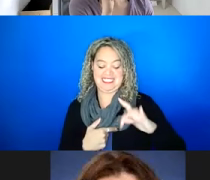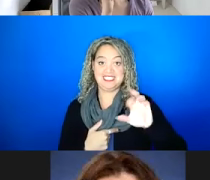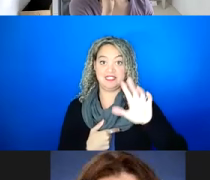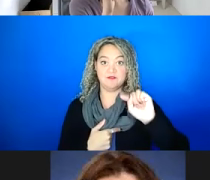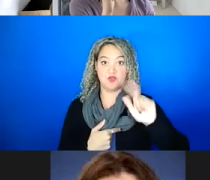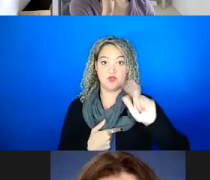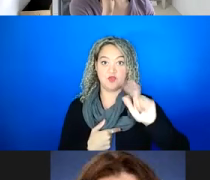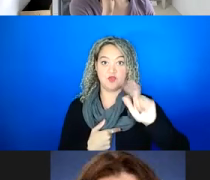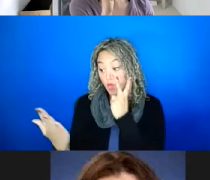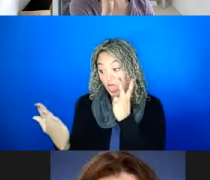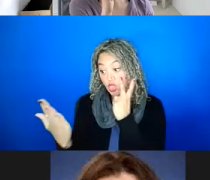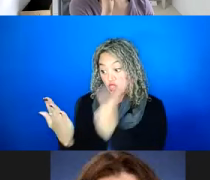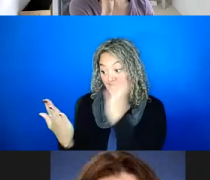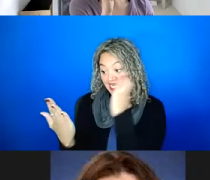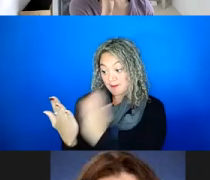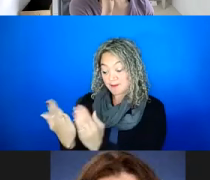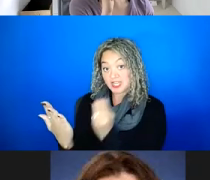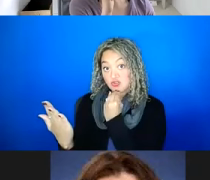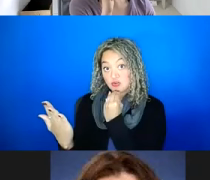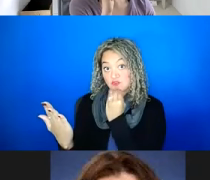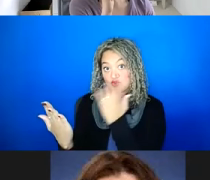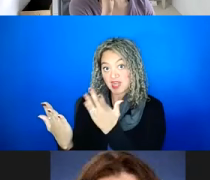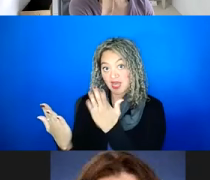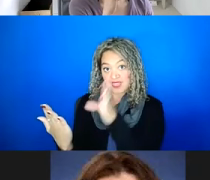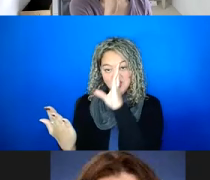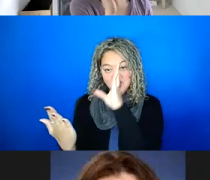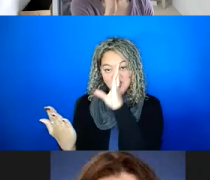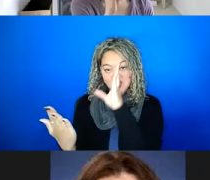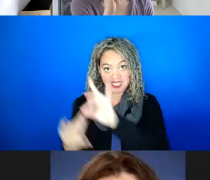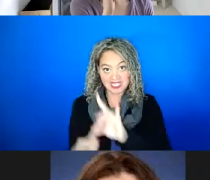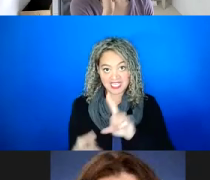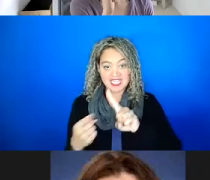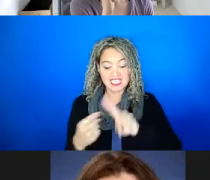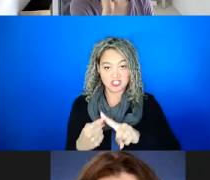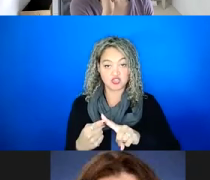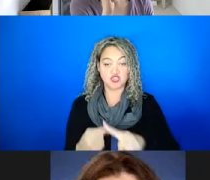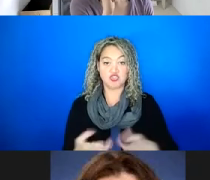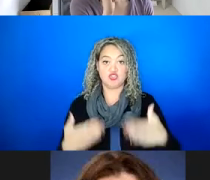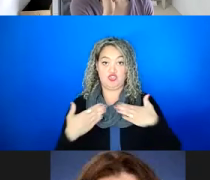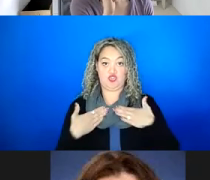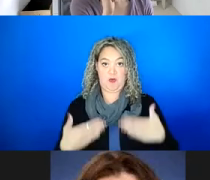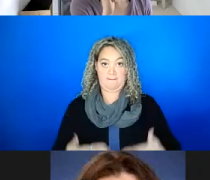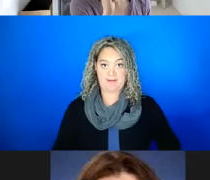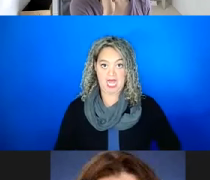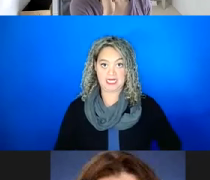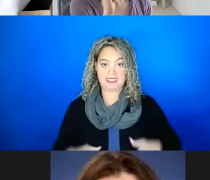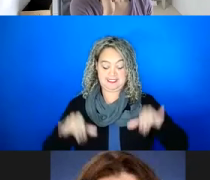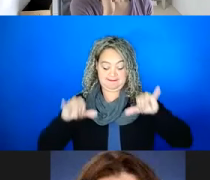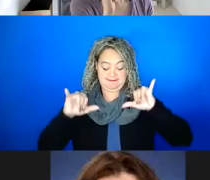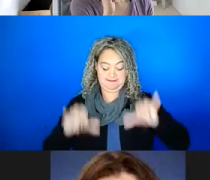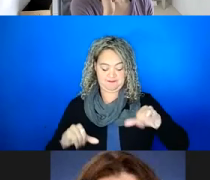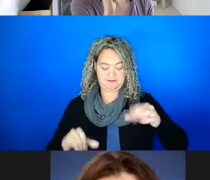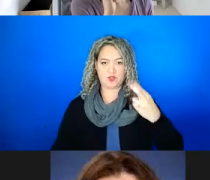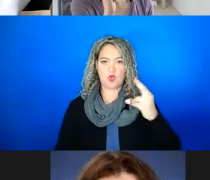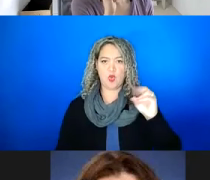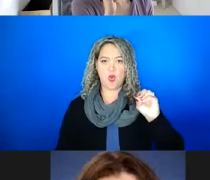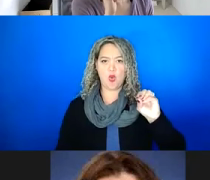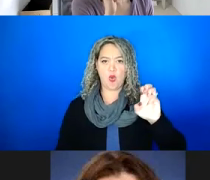viewing food is directly linked to the body's homeostatic state. Well, how does that